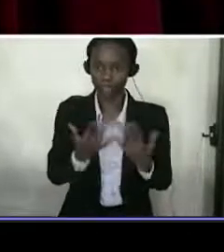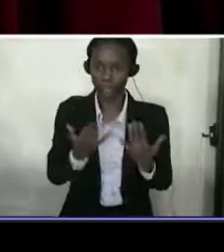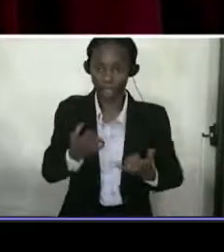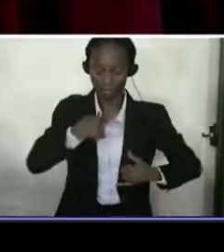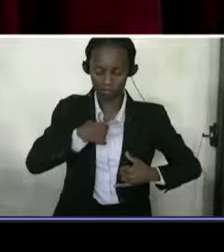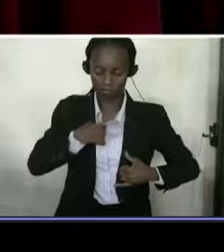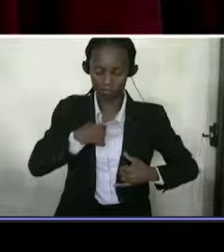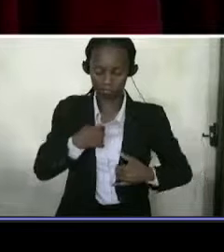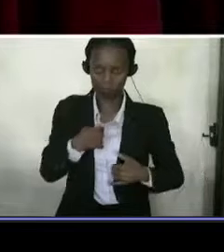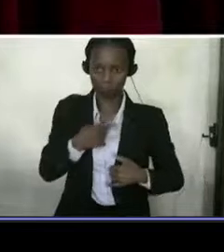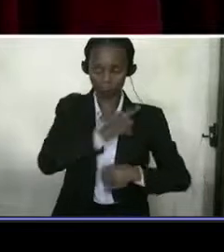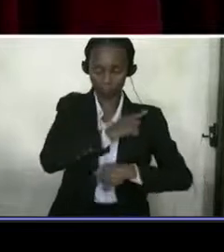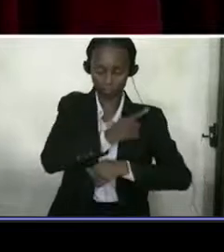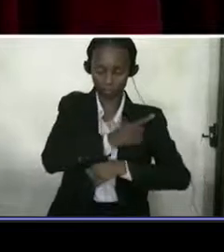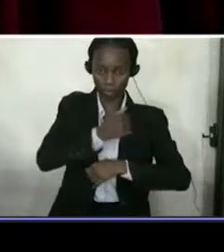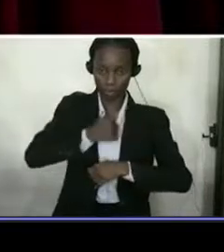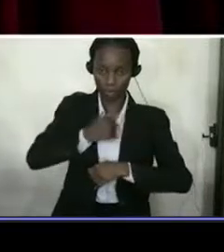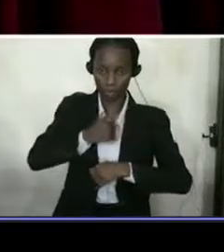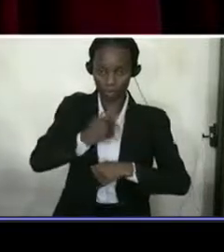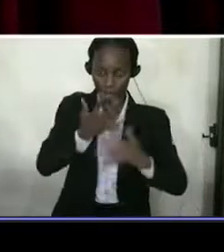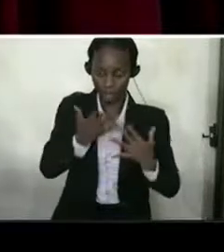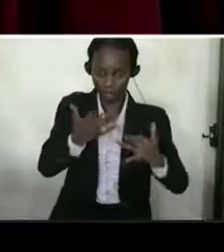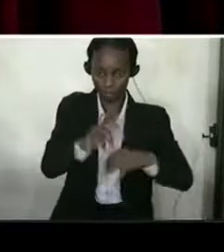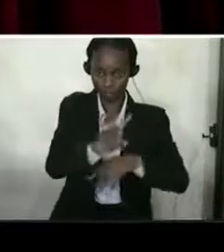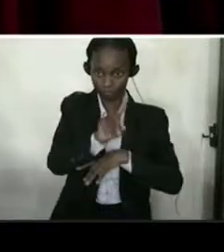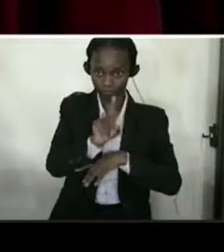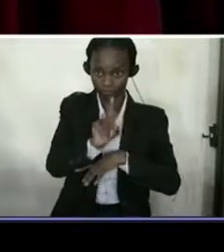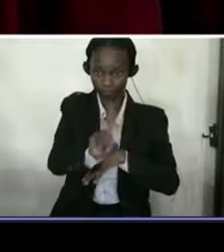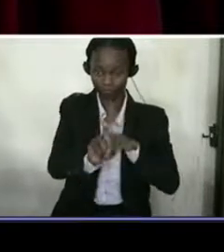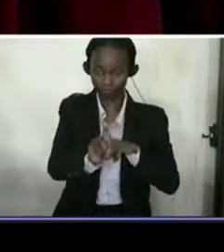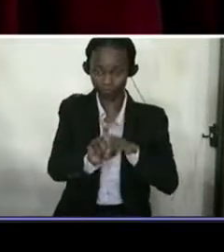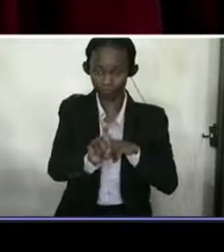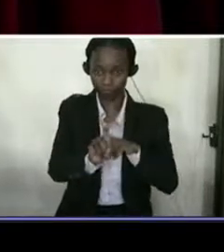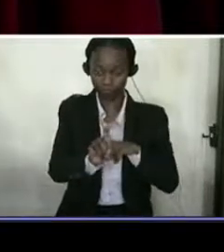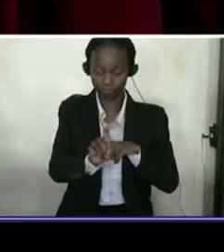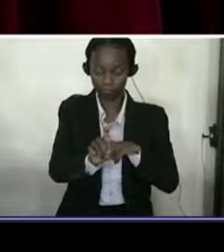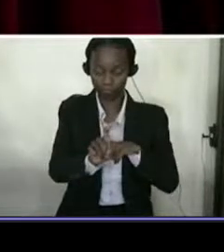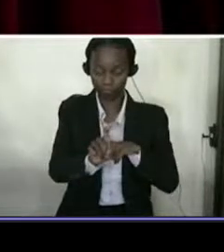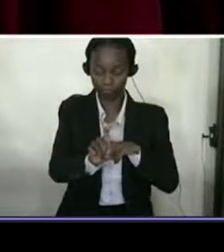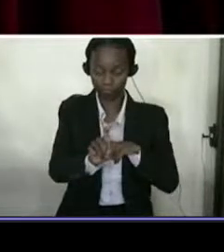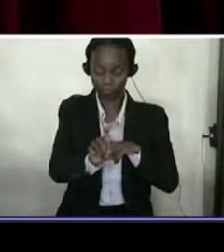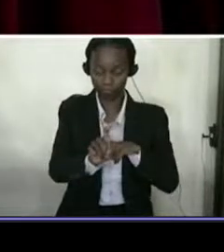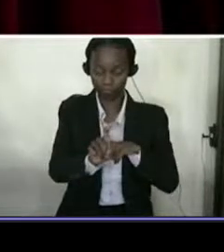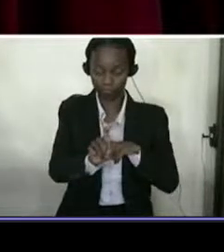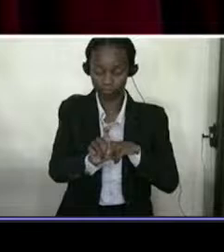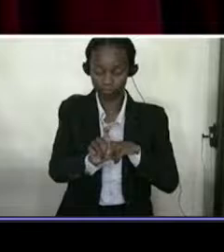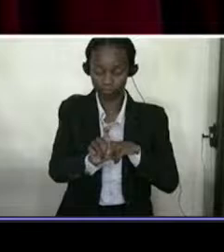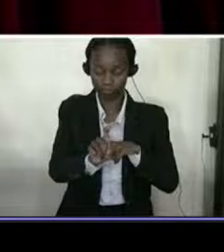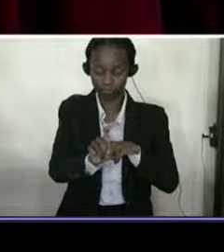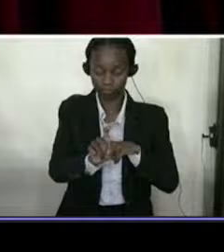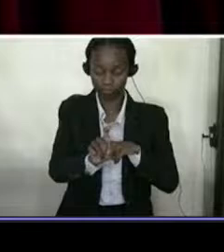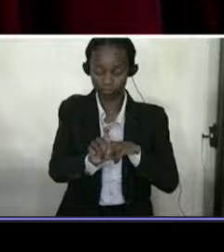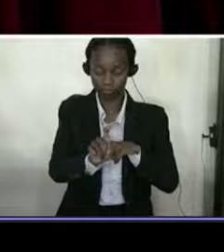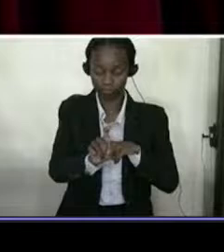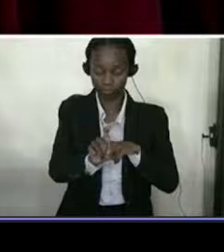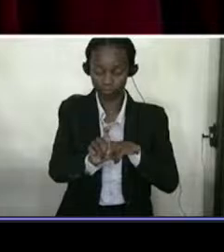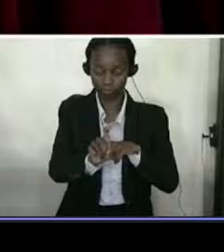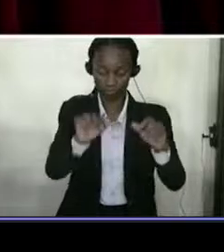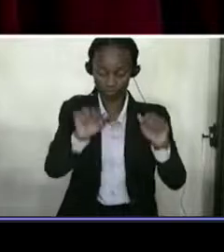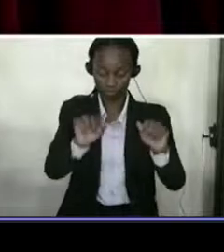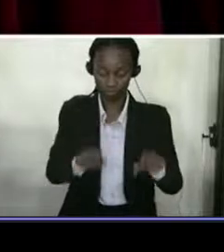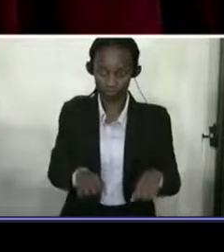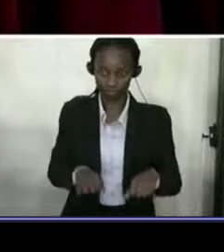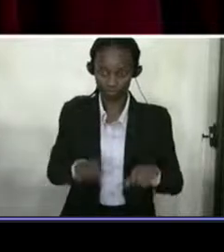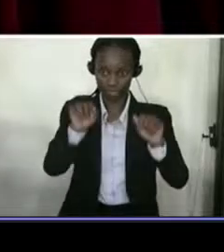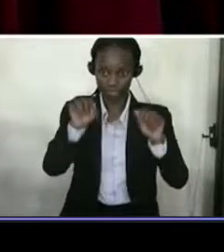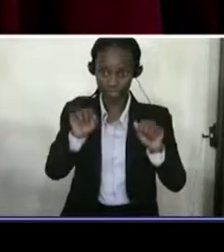to the House, which is as follows. The KwaZulu-Natal legislature agrees